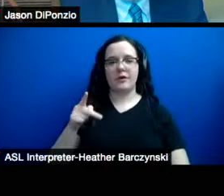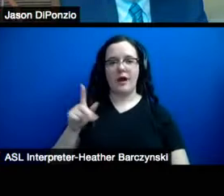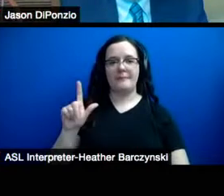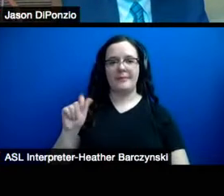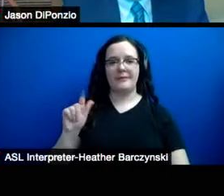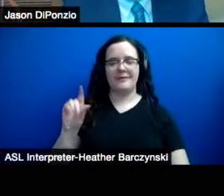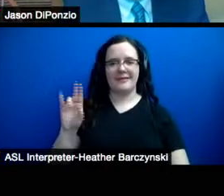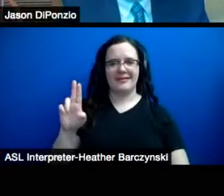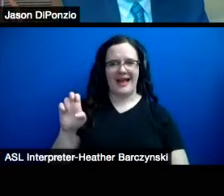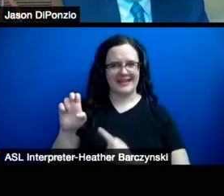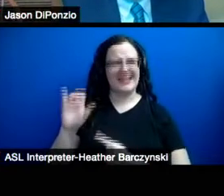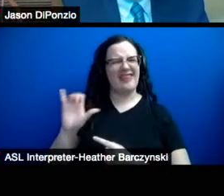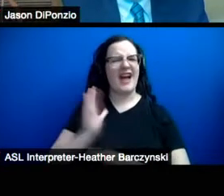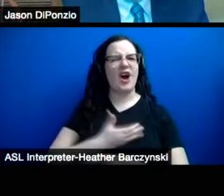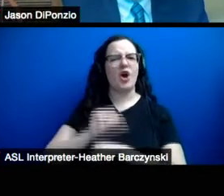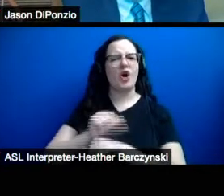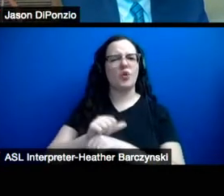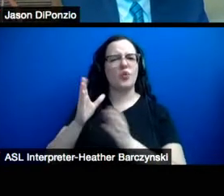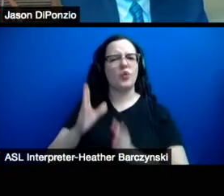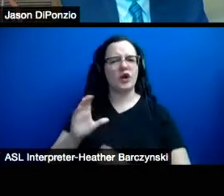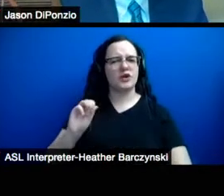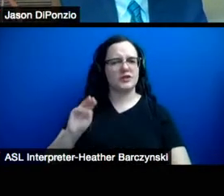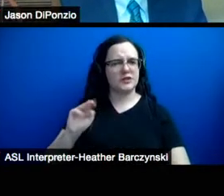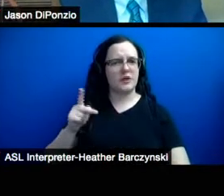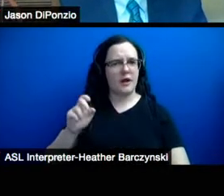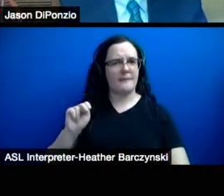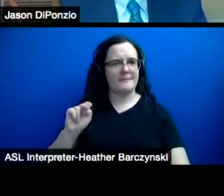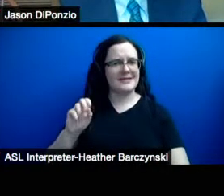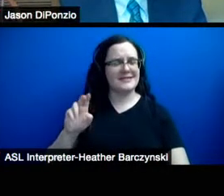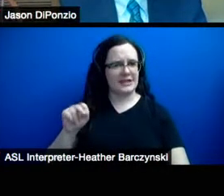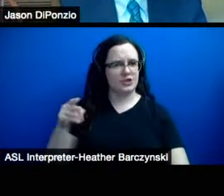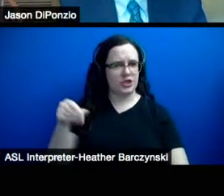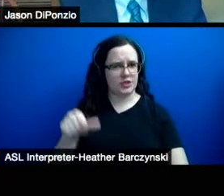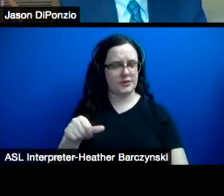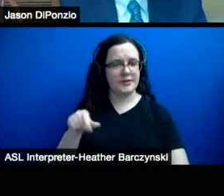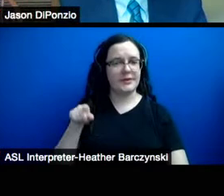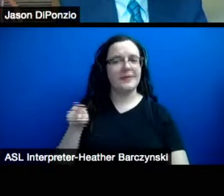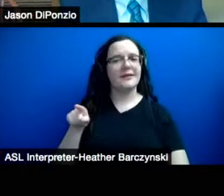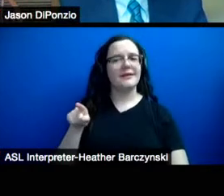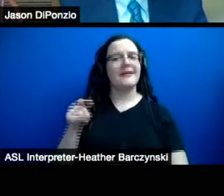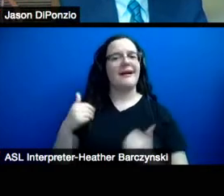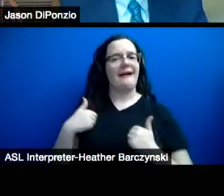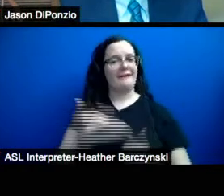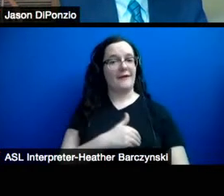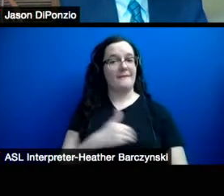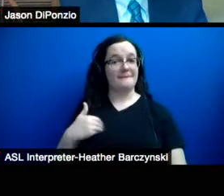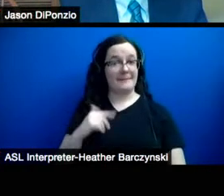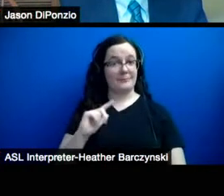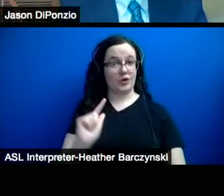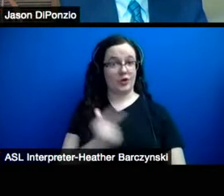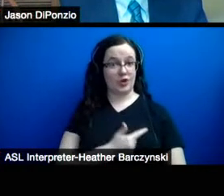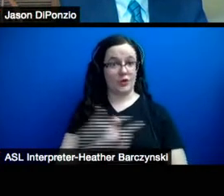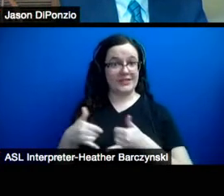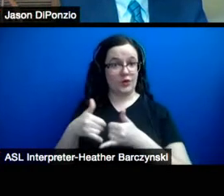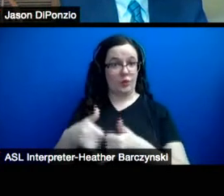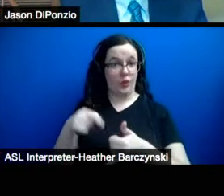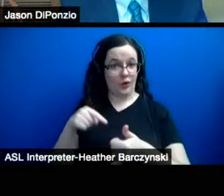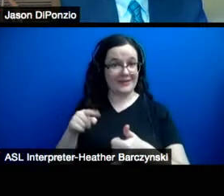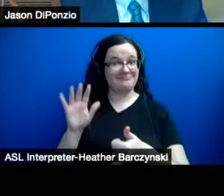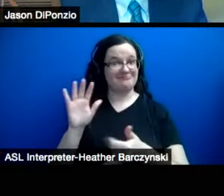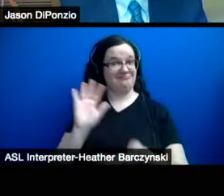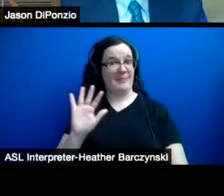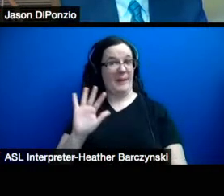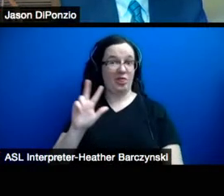workers' compensation carrier, with a member loyalty award of nearly $3,000, which we